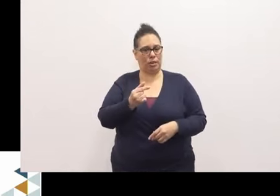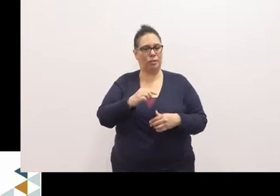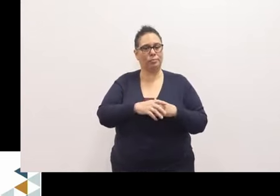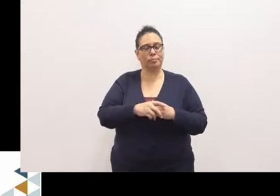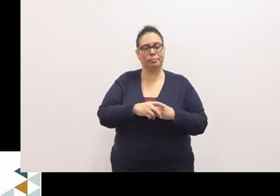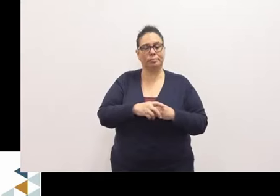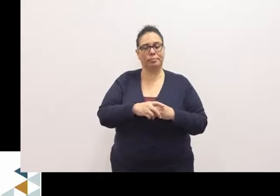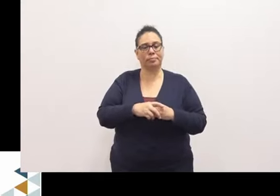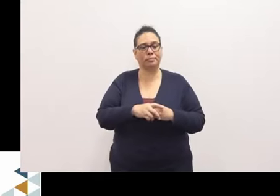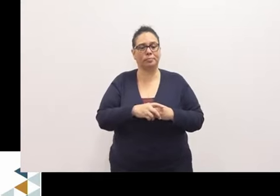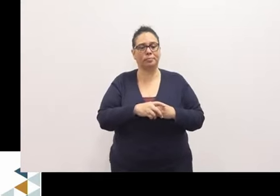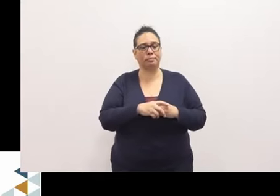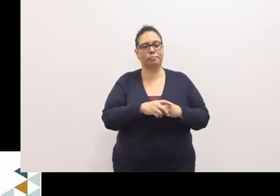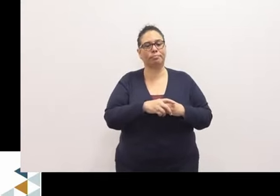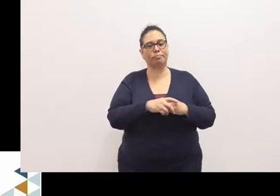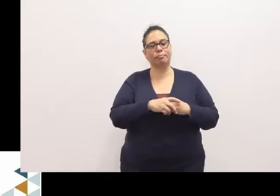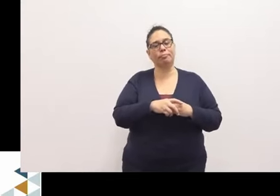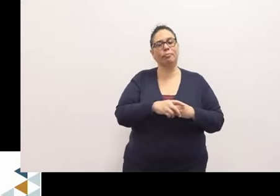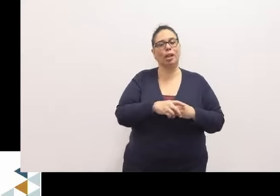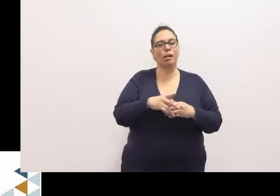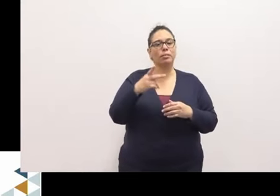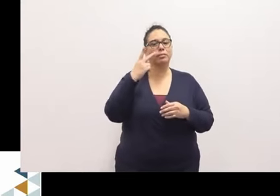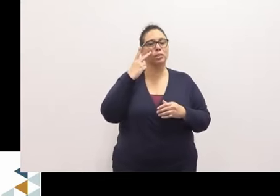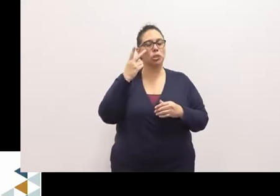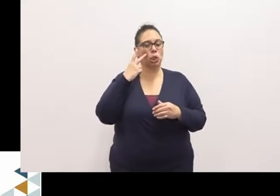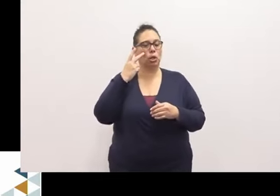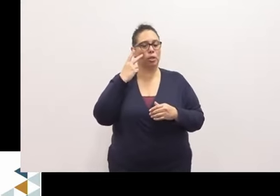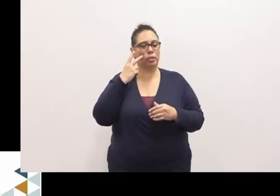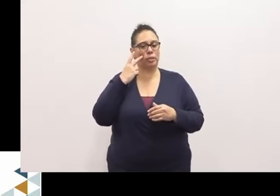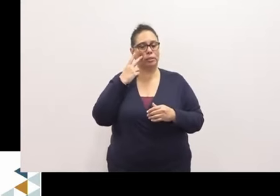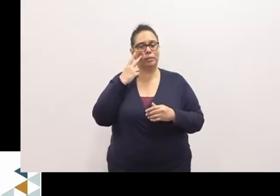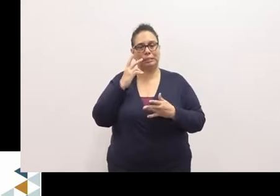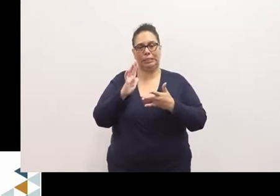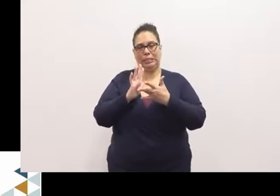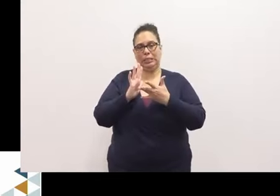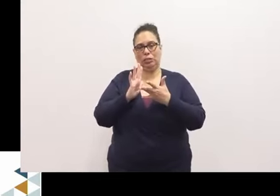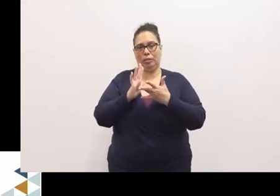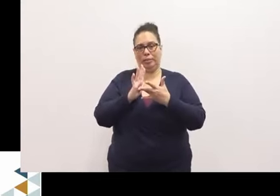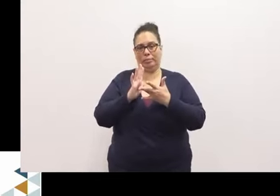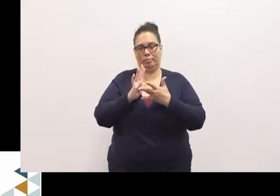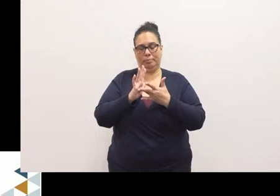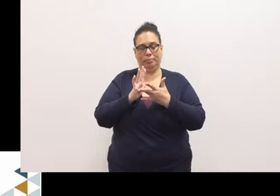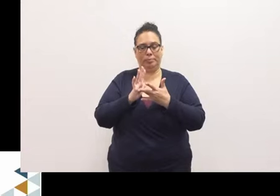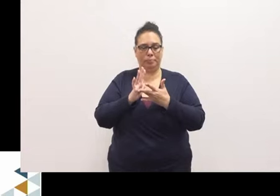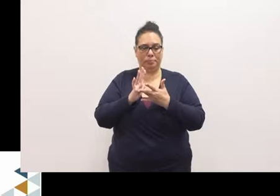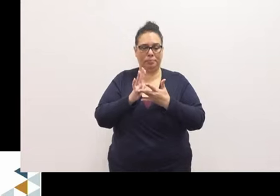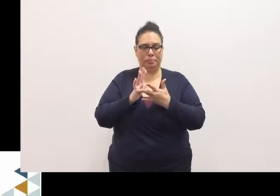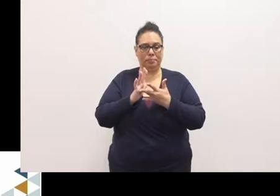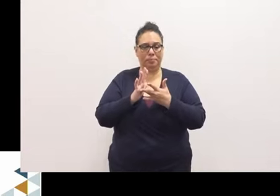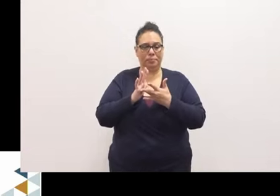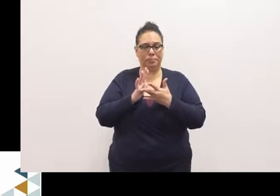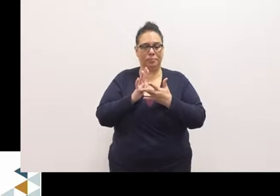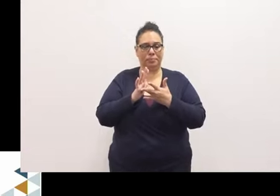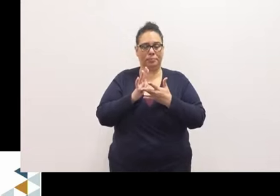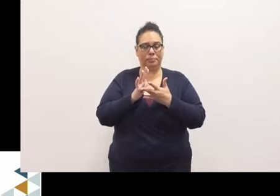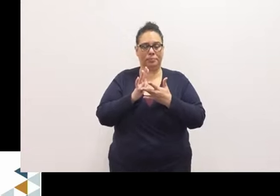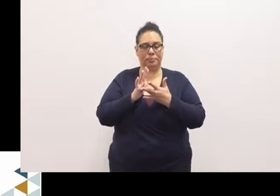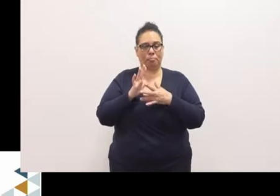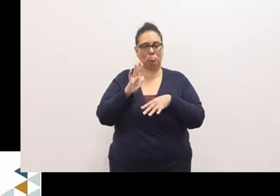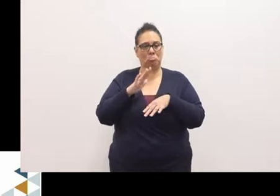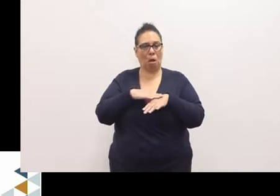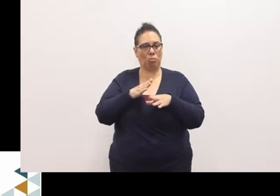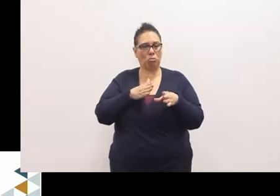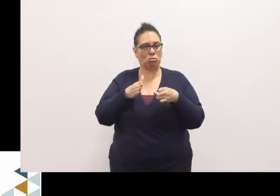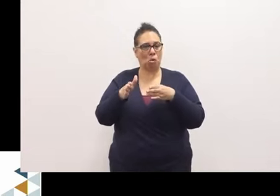for each in the next slide. But let's take a look at 9th grade, because our 9th grade on track percentage